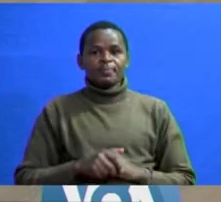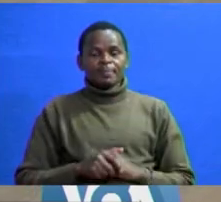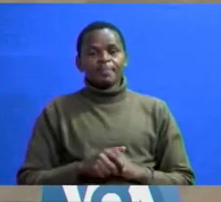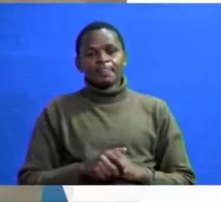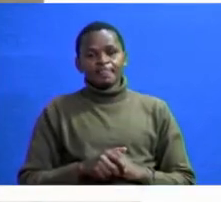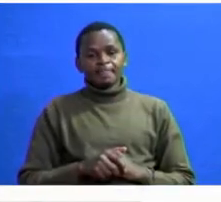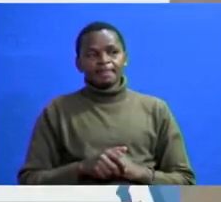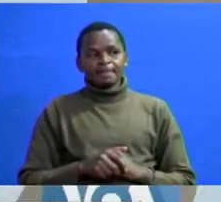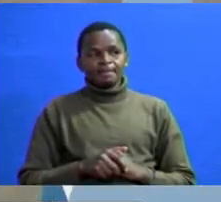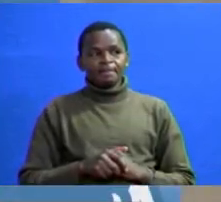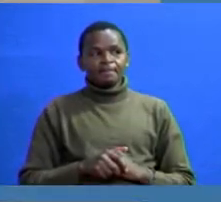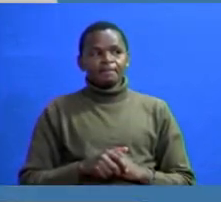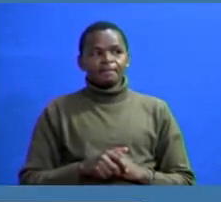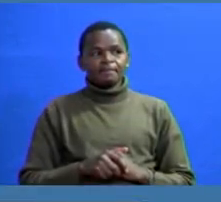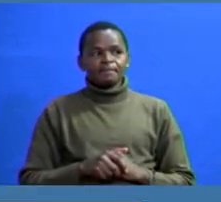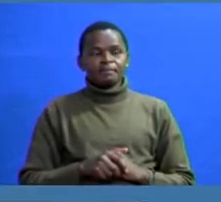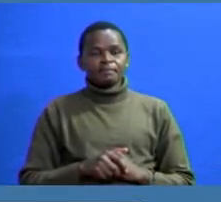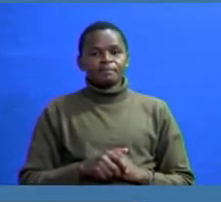Korea.